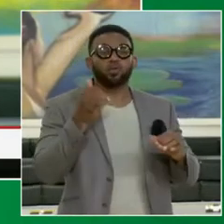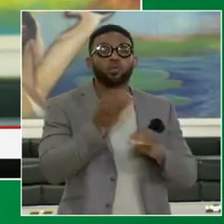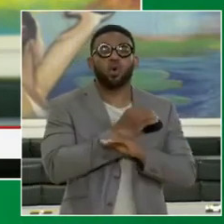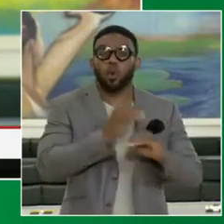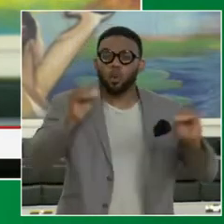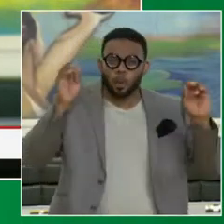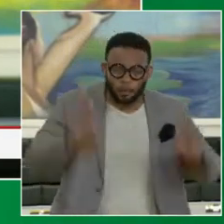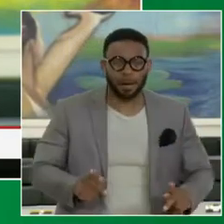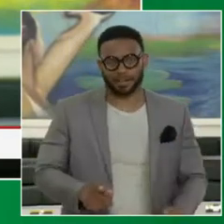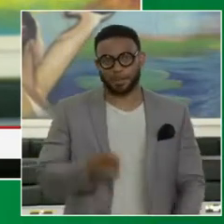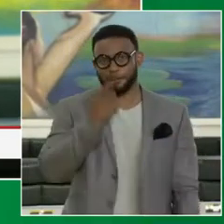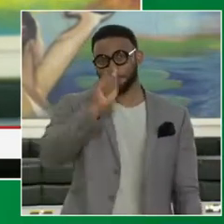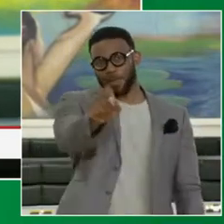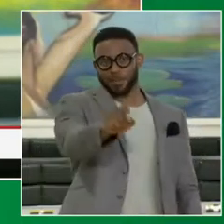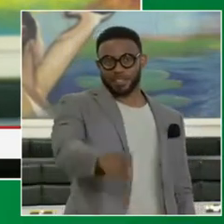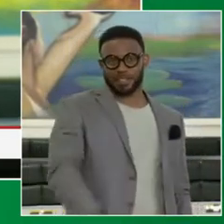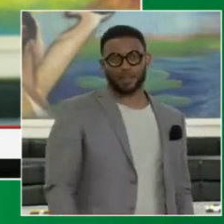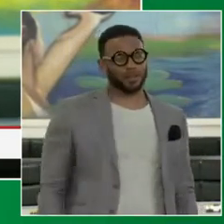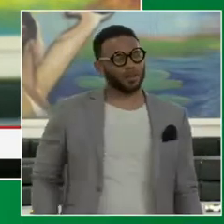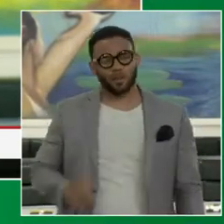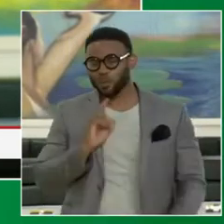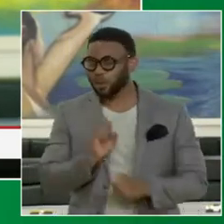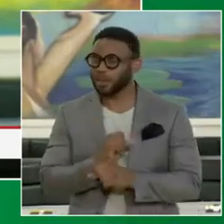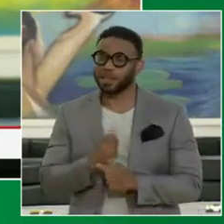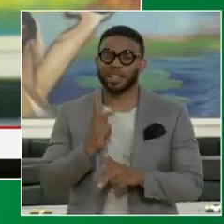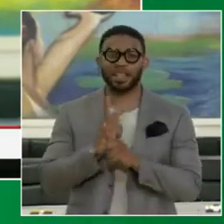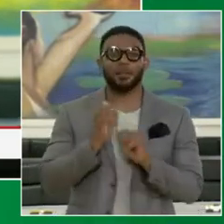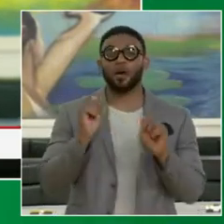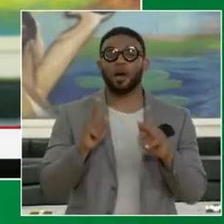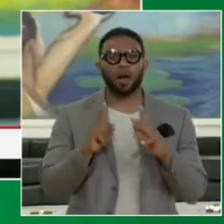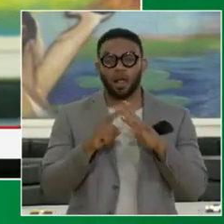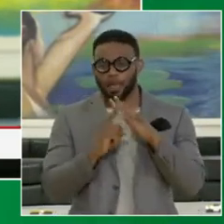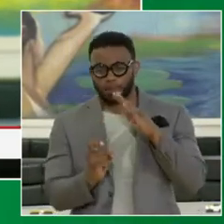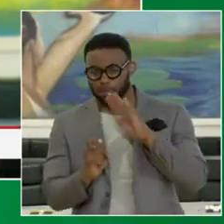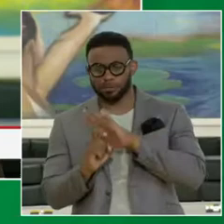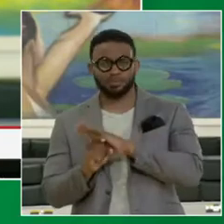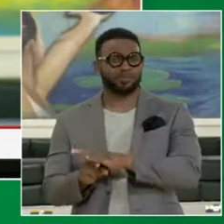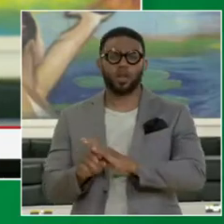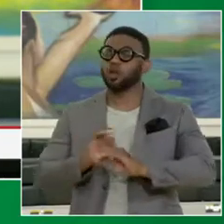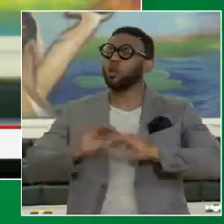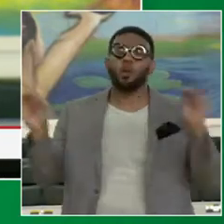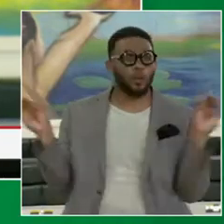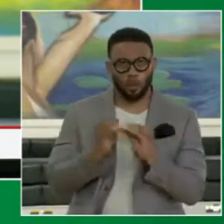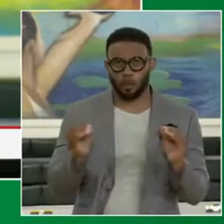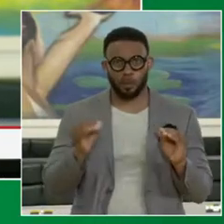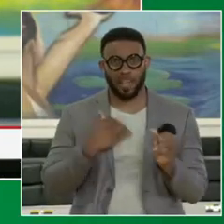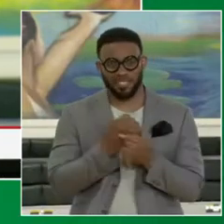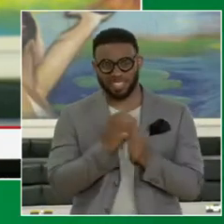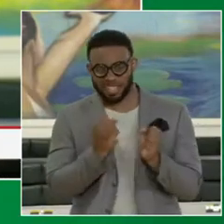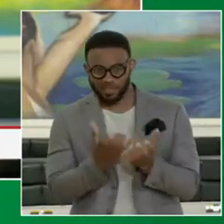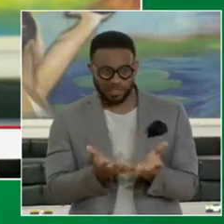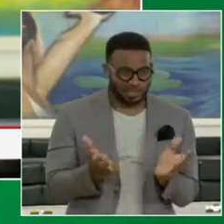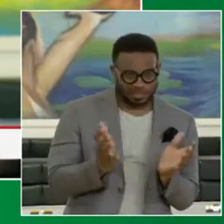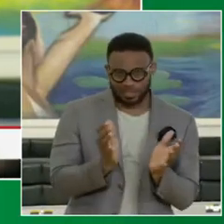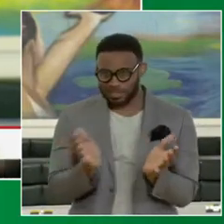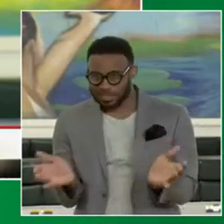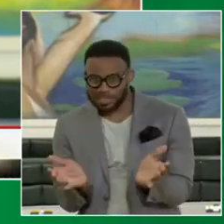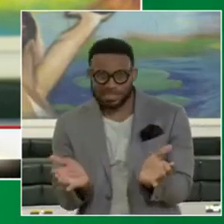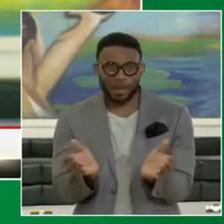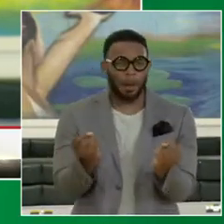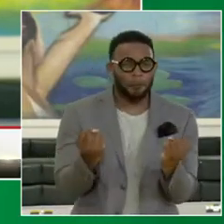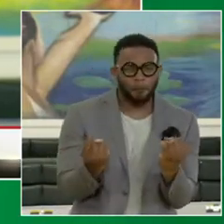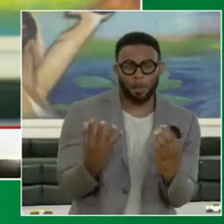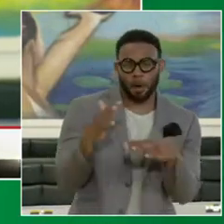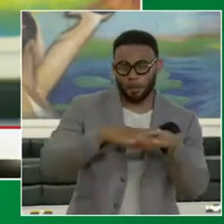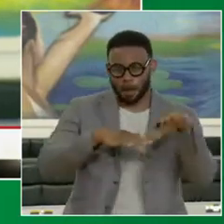been brought to the table for it really is going to keep those cracks from opening up again. So we have that safety net for folks. Multiple